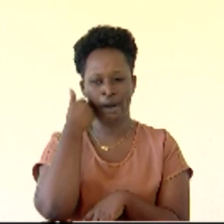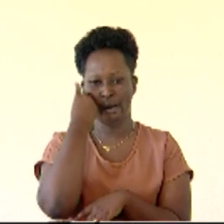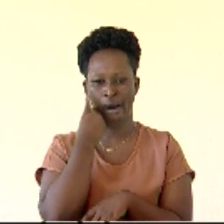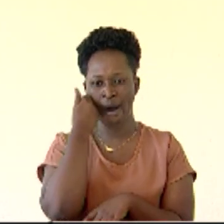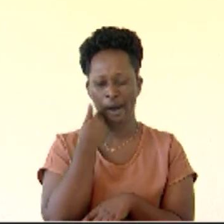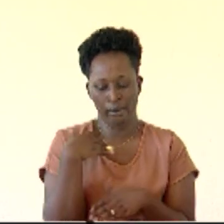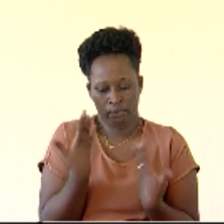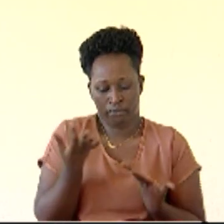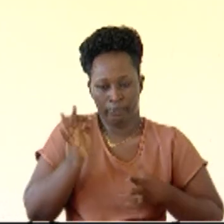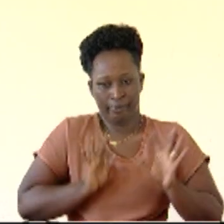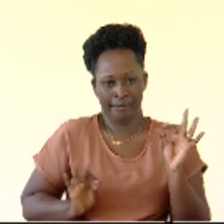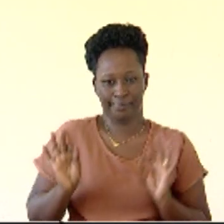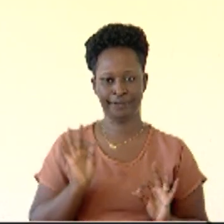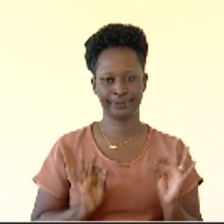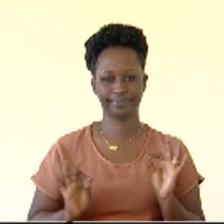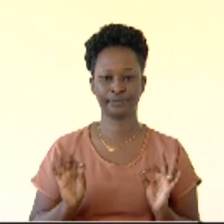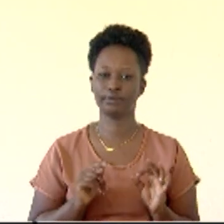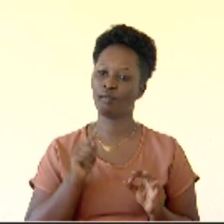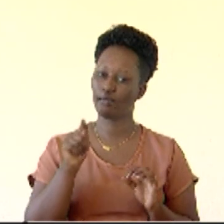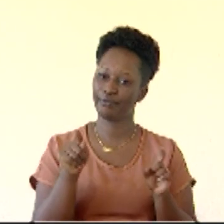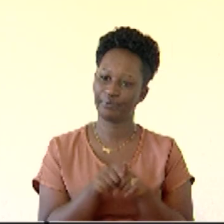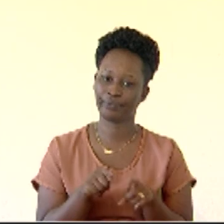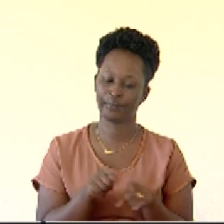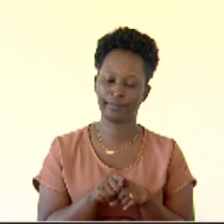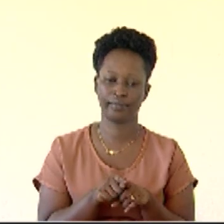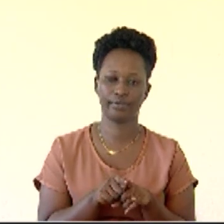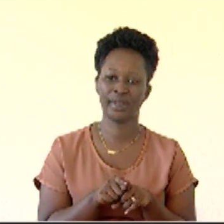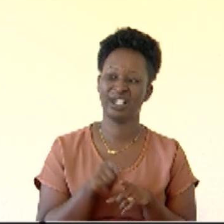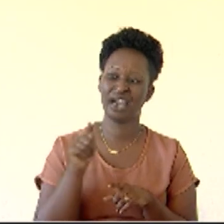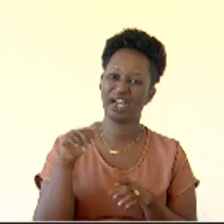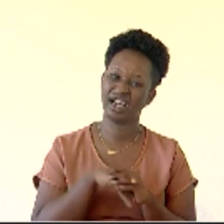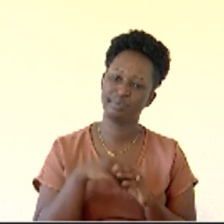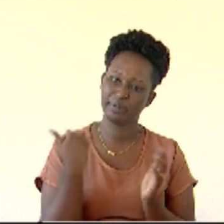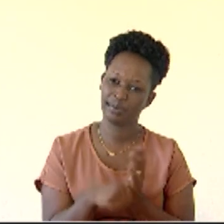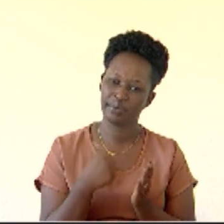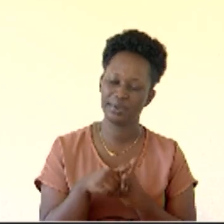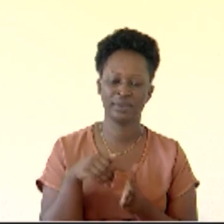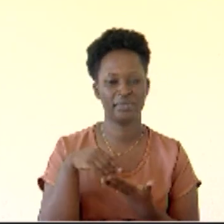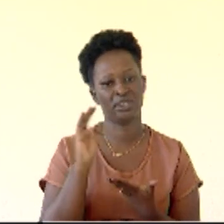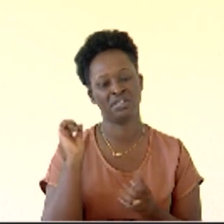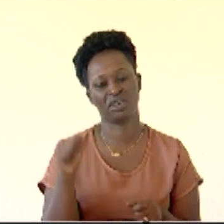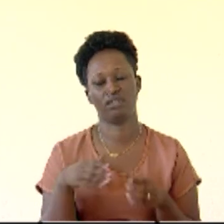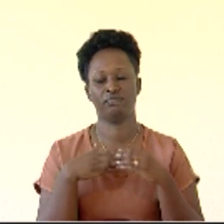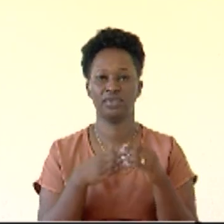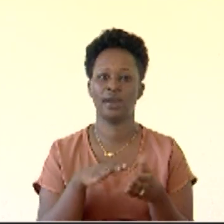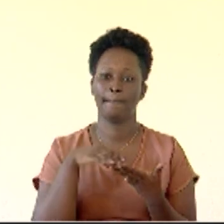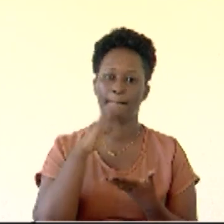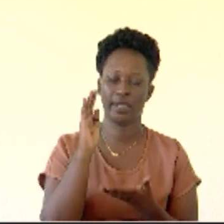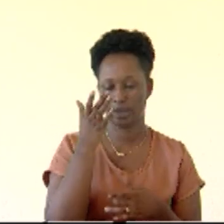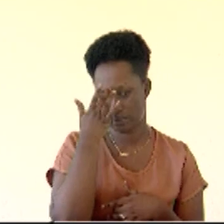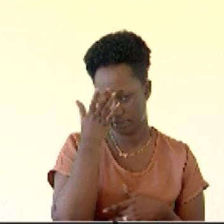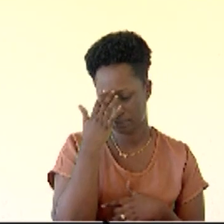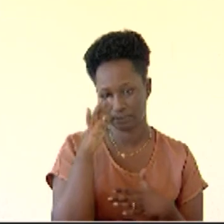All right? So prostitution is also, because prostitution is very dangerous, because It can lead into very many diseases. It can lead